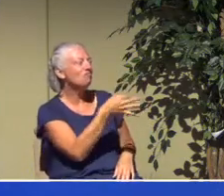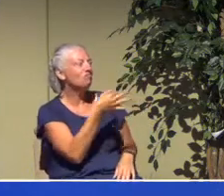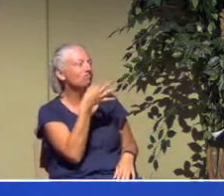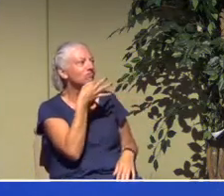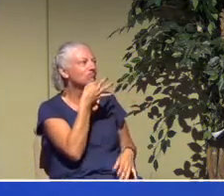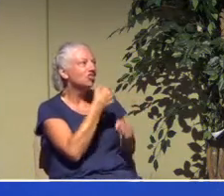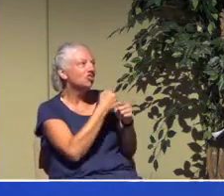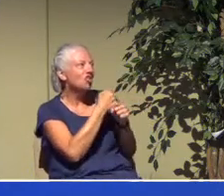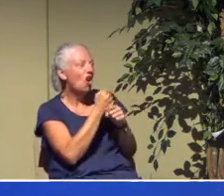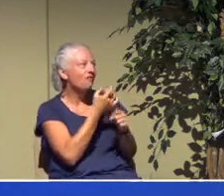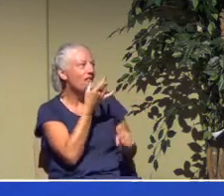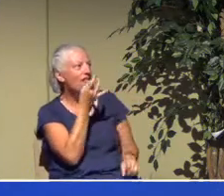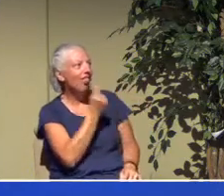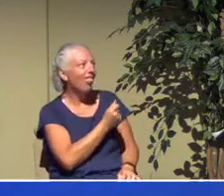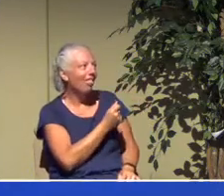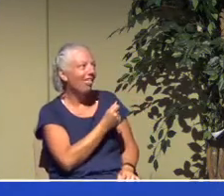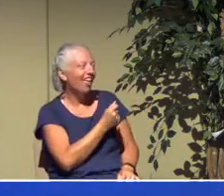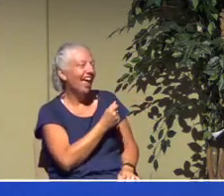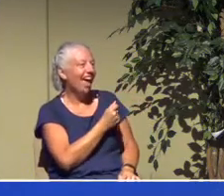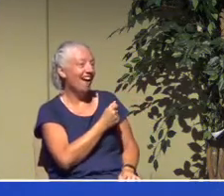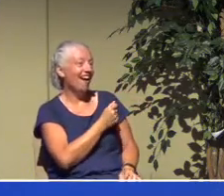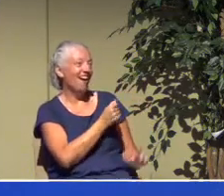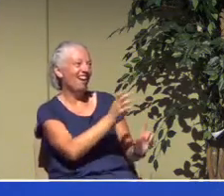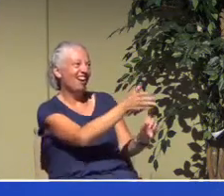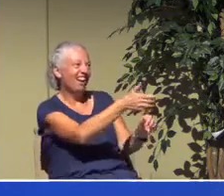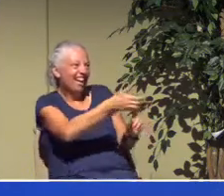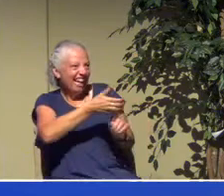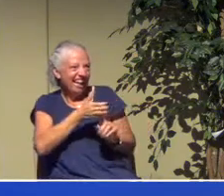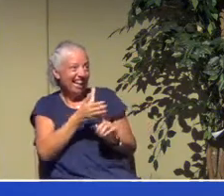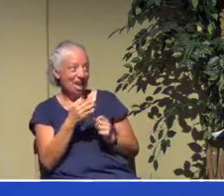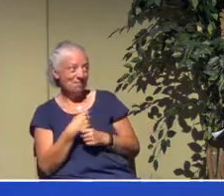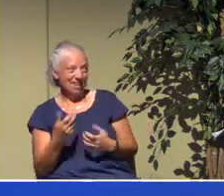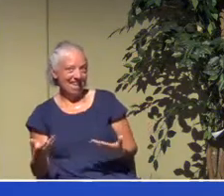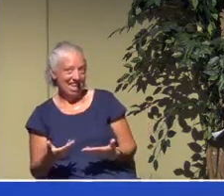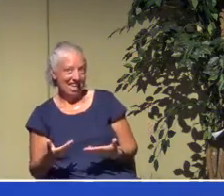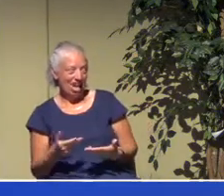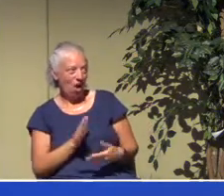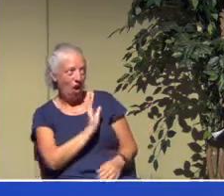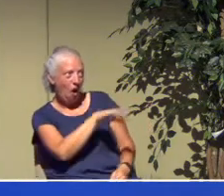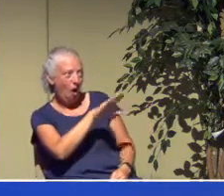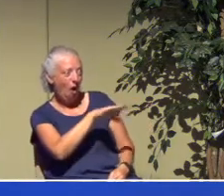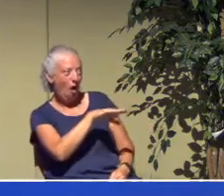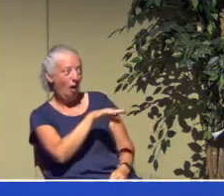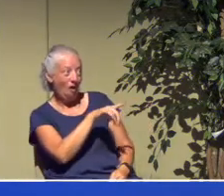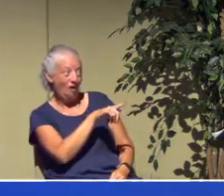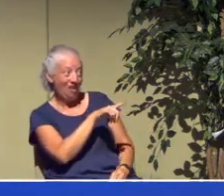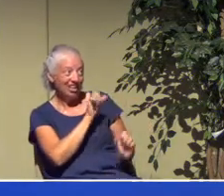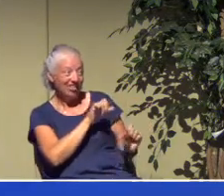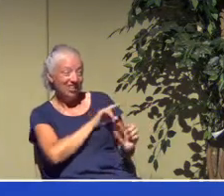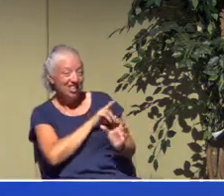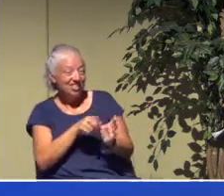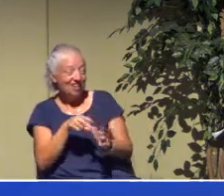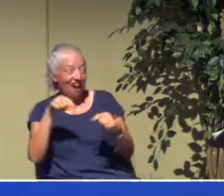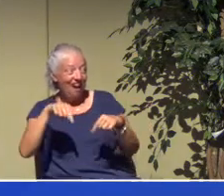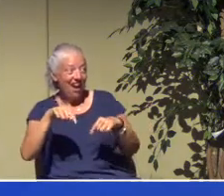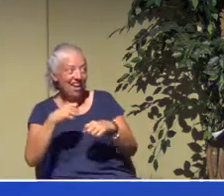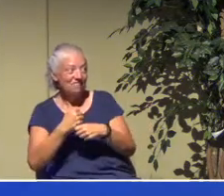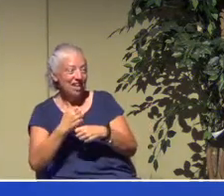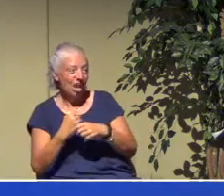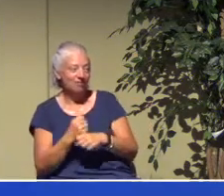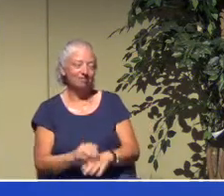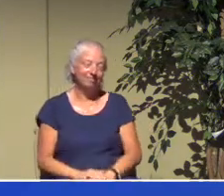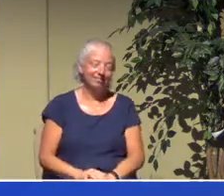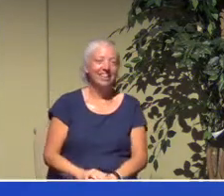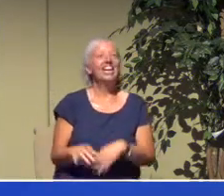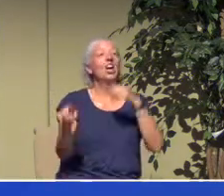fabulous cup of coffee. This is really, really good coffee, you know? Yes. So if you know somebody knows how to